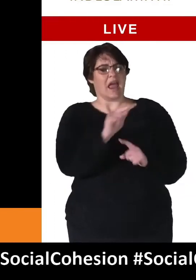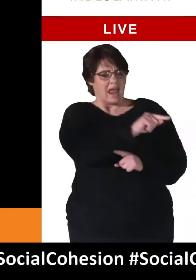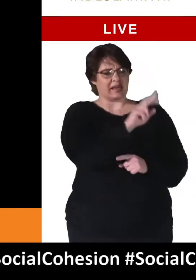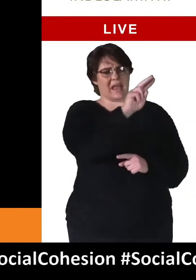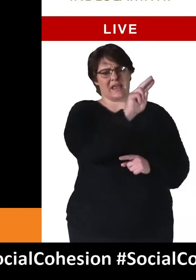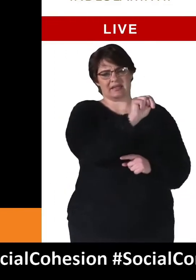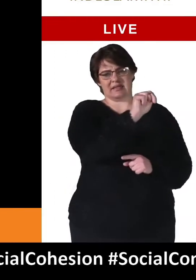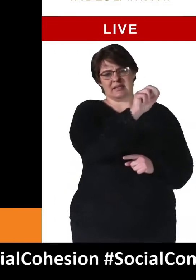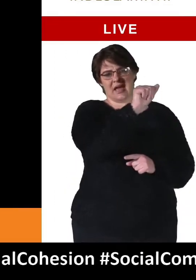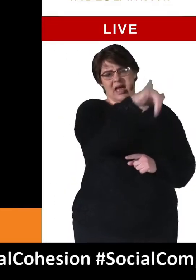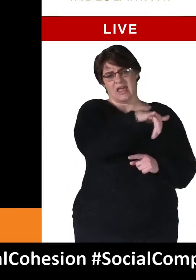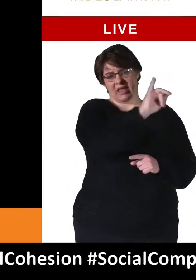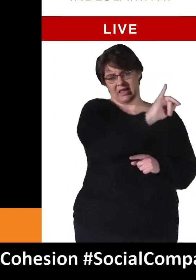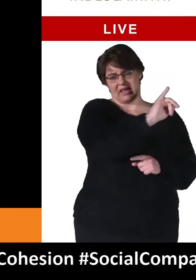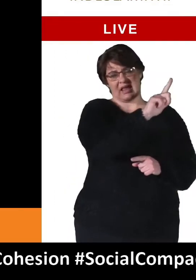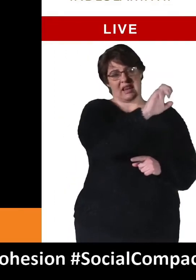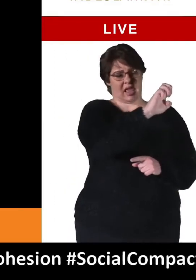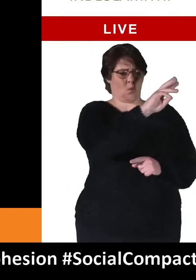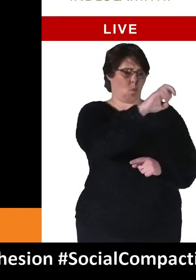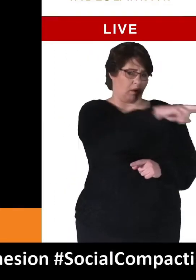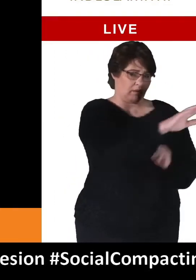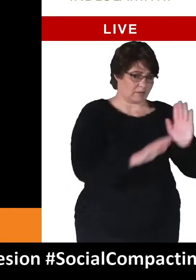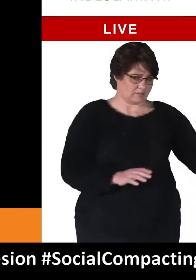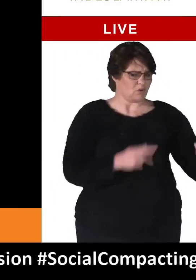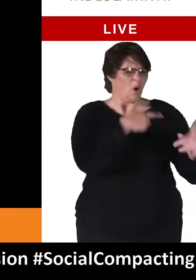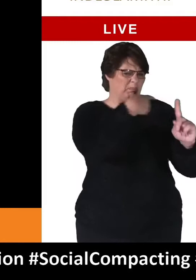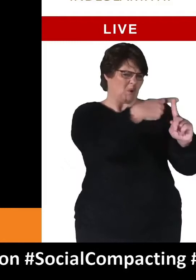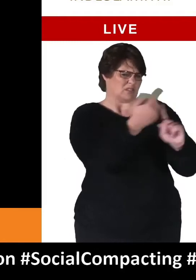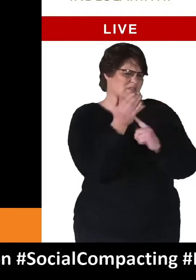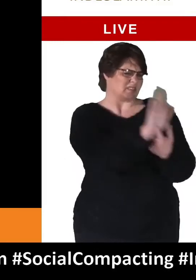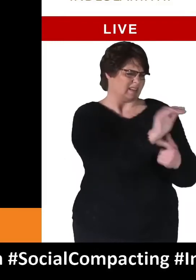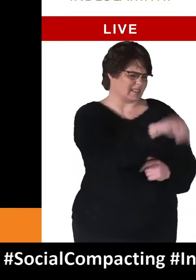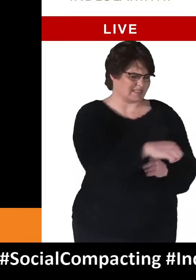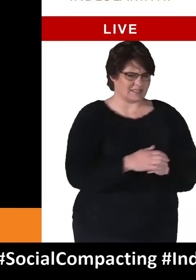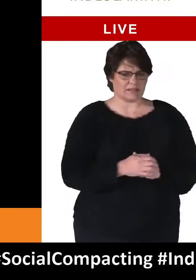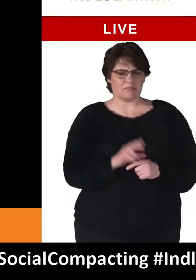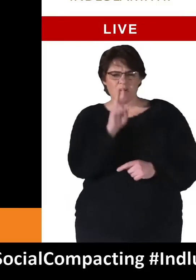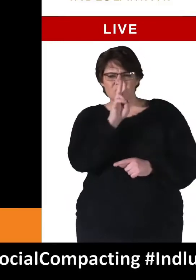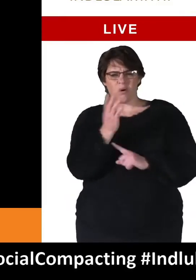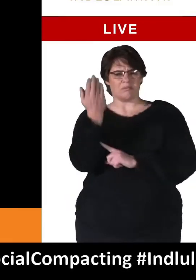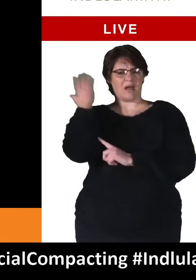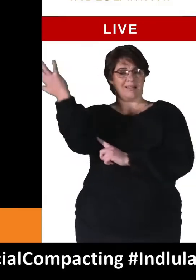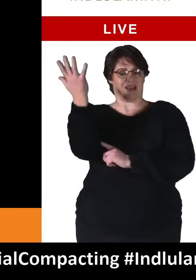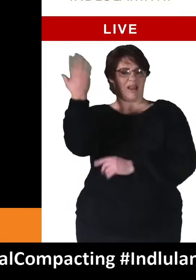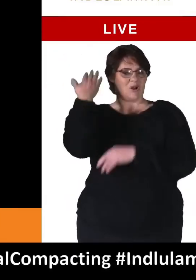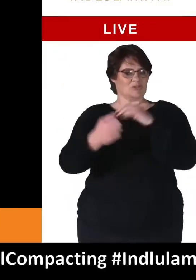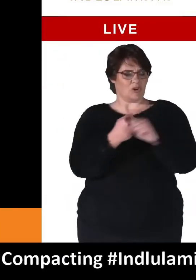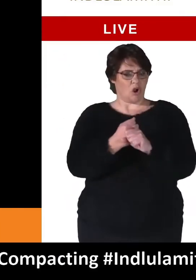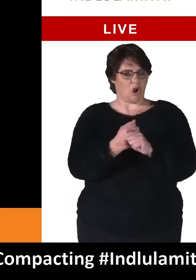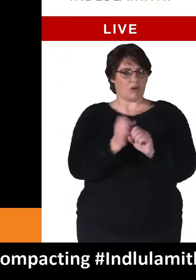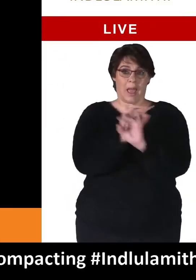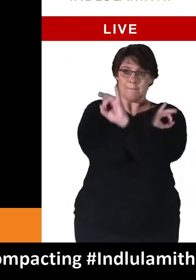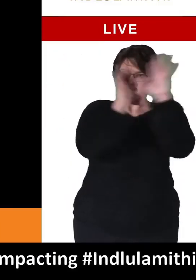in Nailiwak, so that's good. Now, For those of you who saw this presentation last year, you can imagine